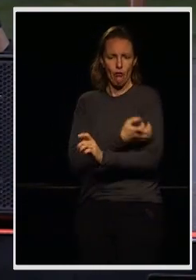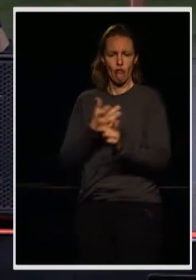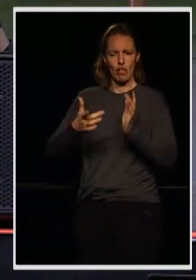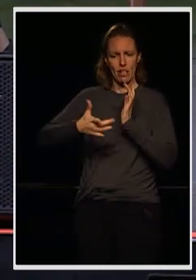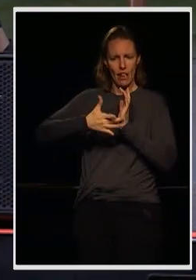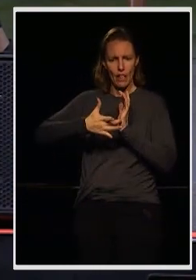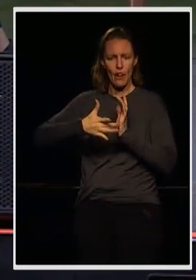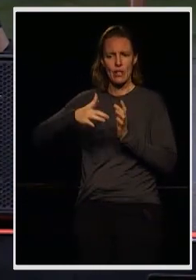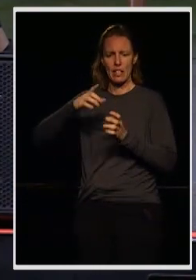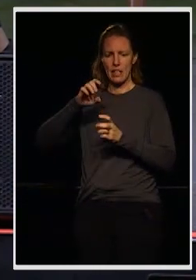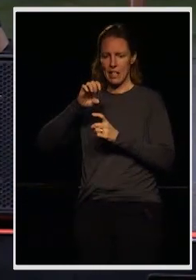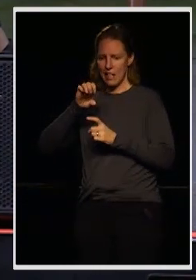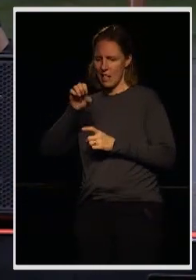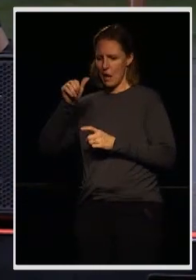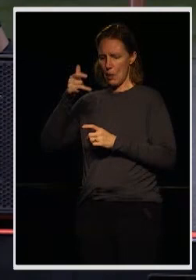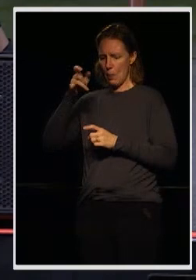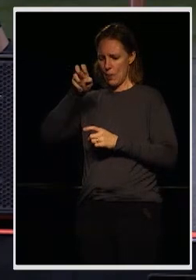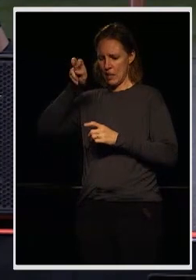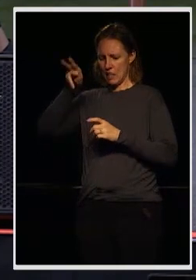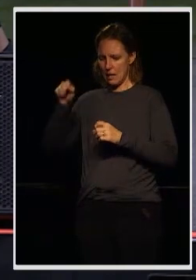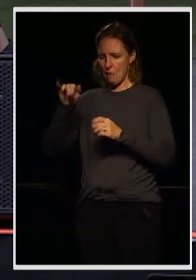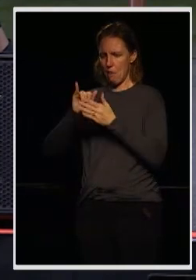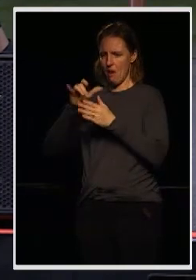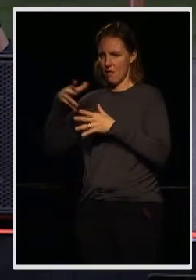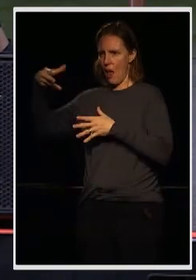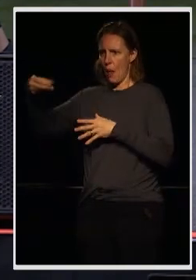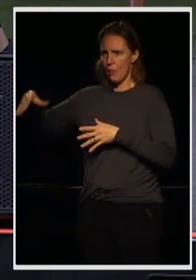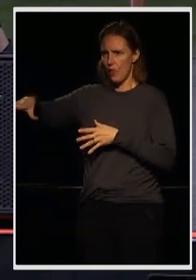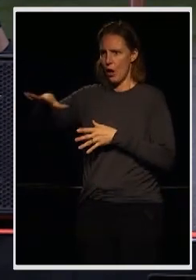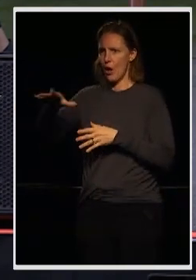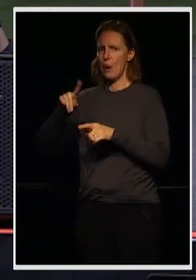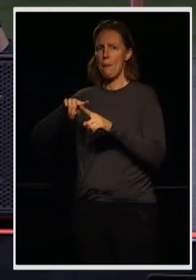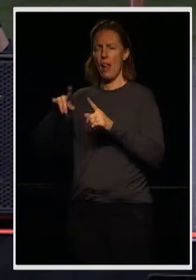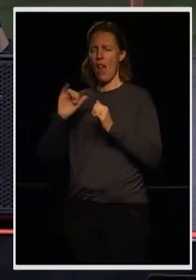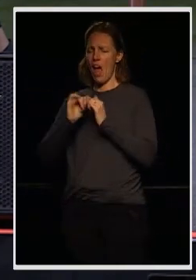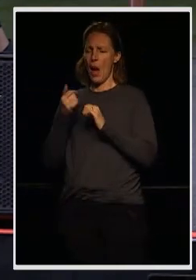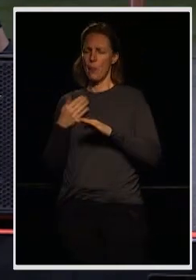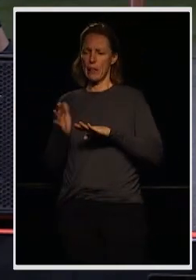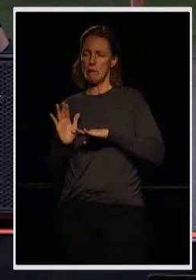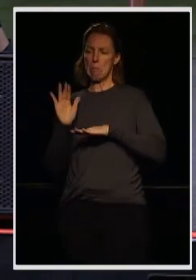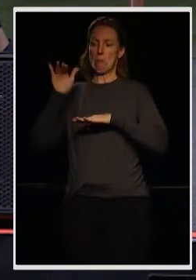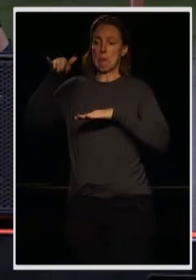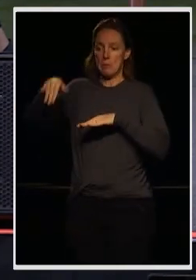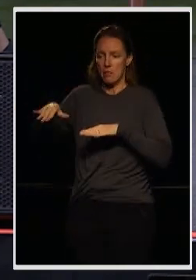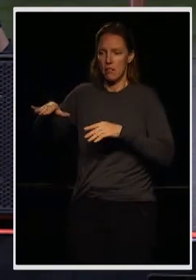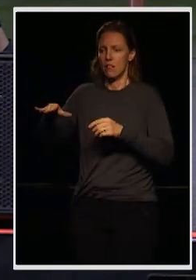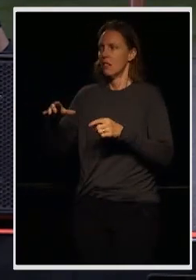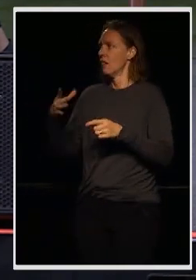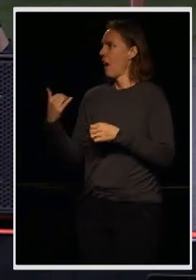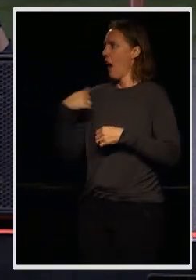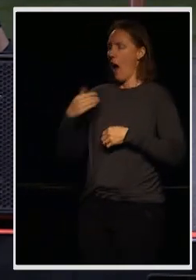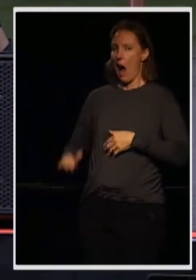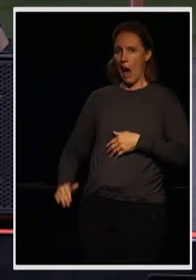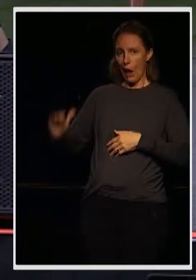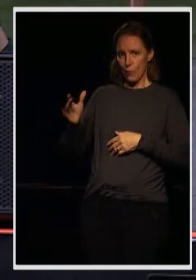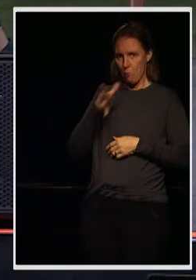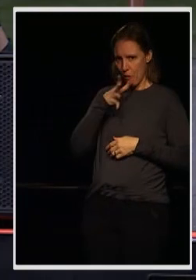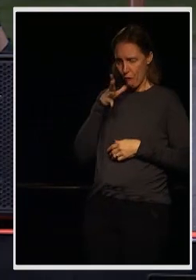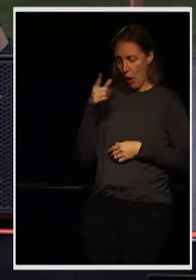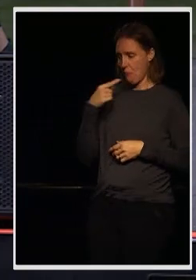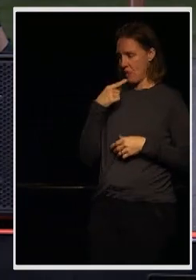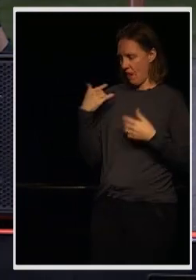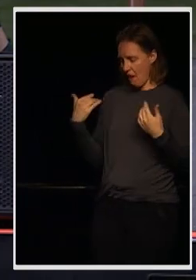technology ecosystem that's out there? But how do we get over that hump? So, I grew up on a farm, as I